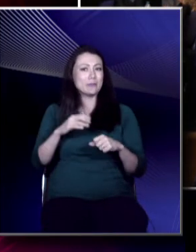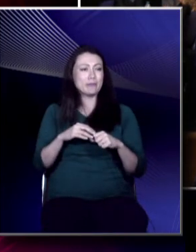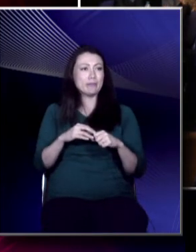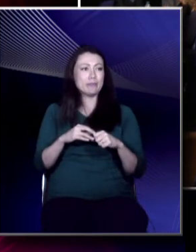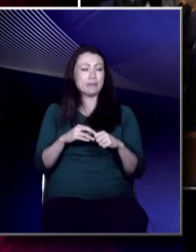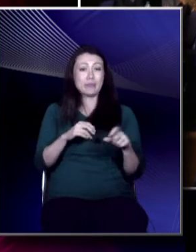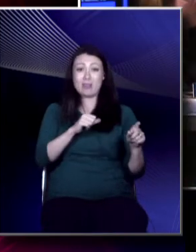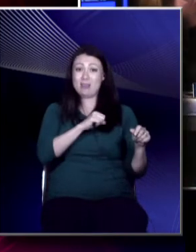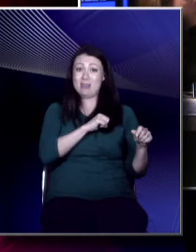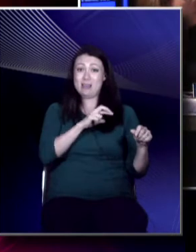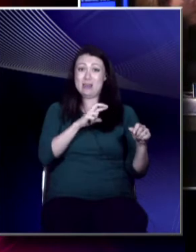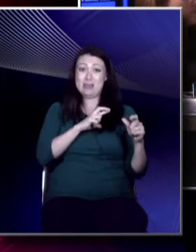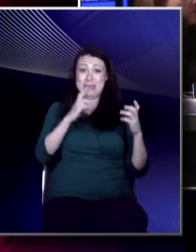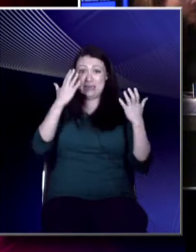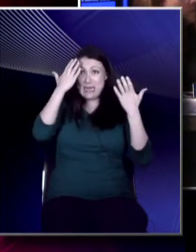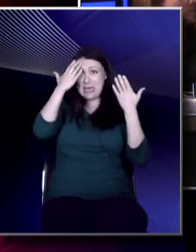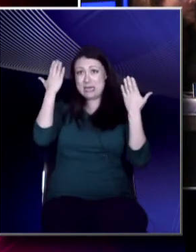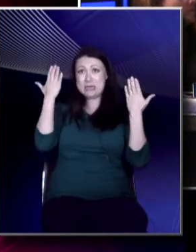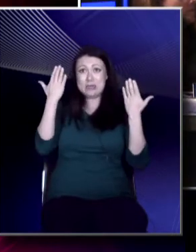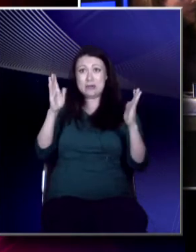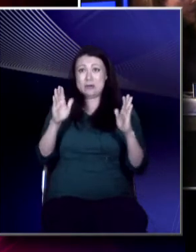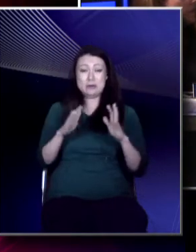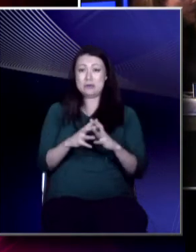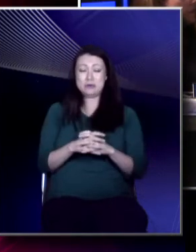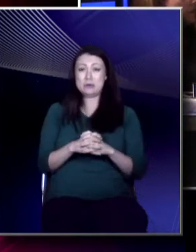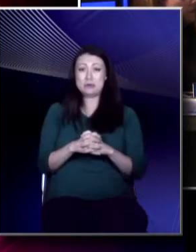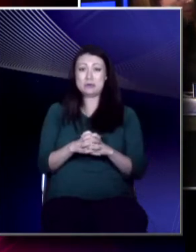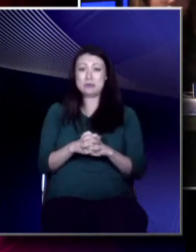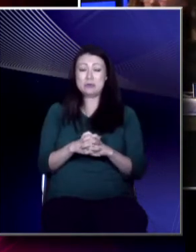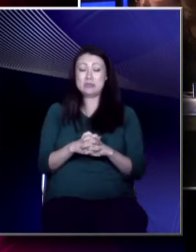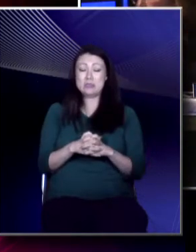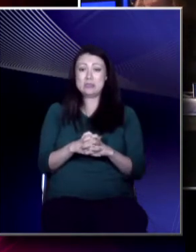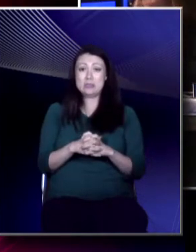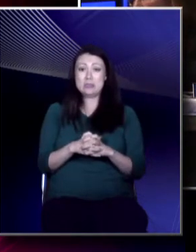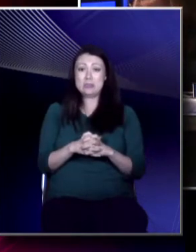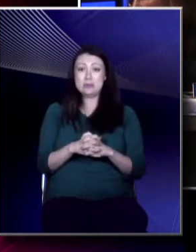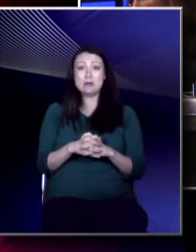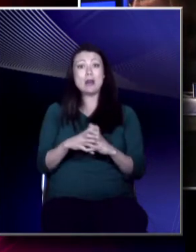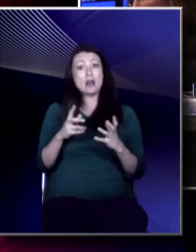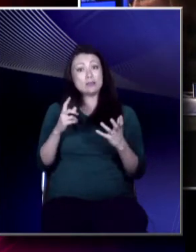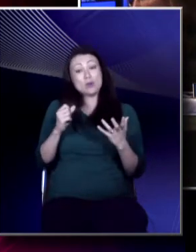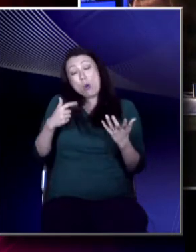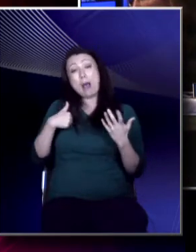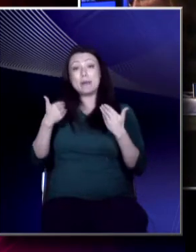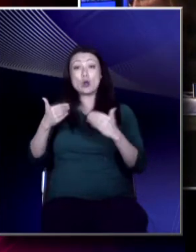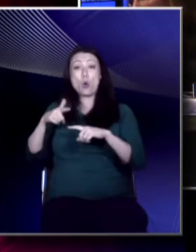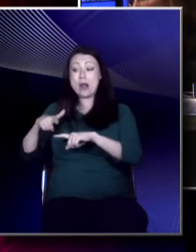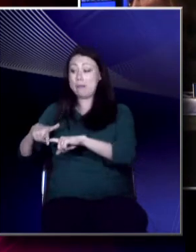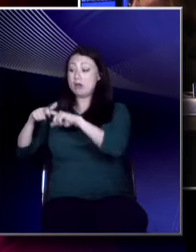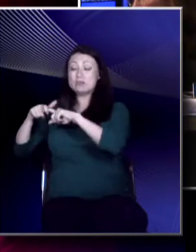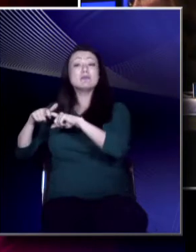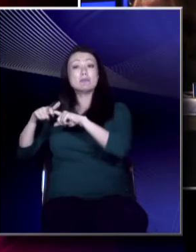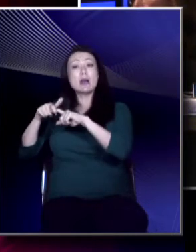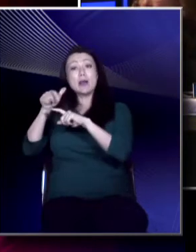I honestly don't know. Okay. I don't know. And based on that, I'm going to go ahead and pause it and we'll come back to